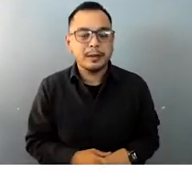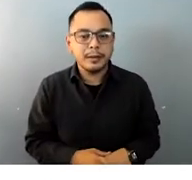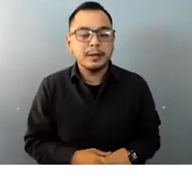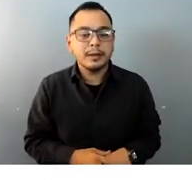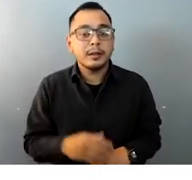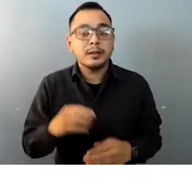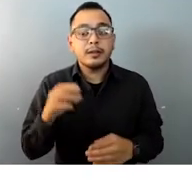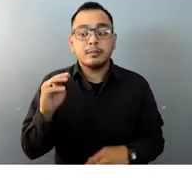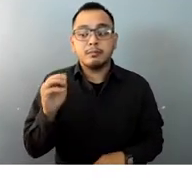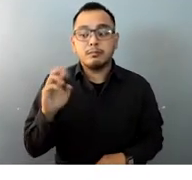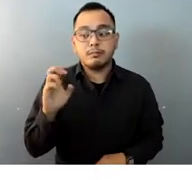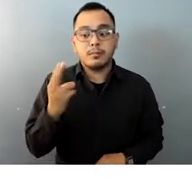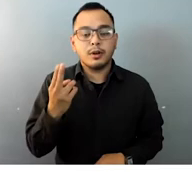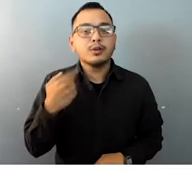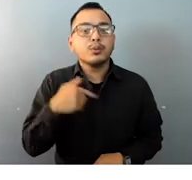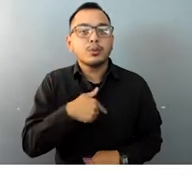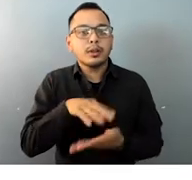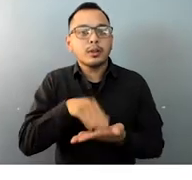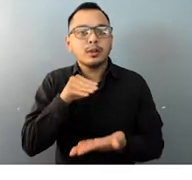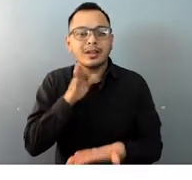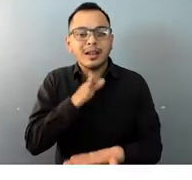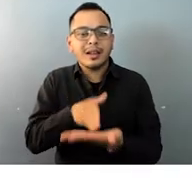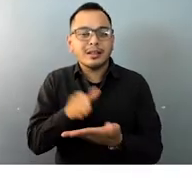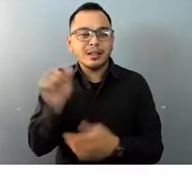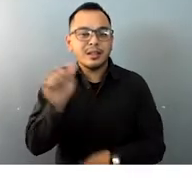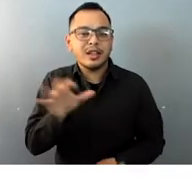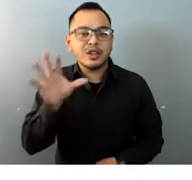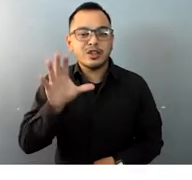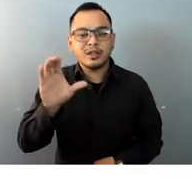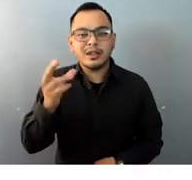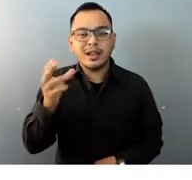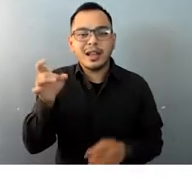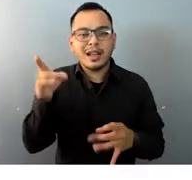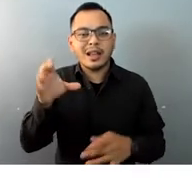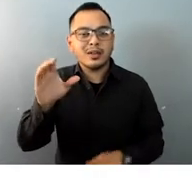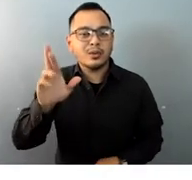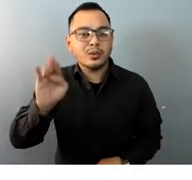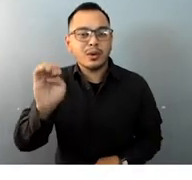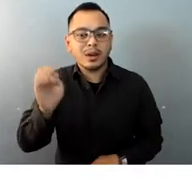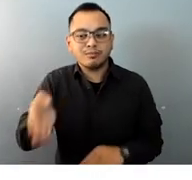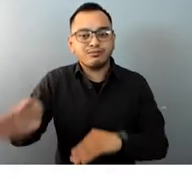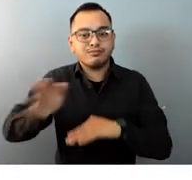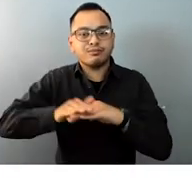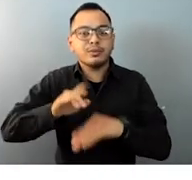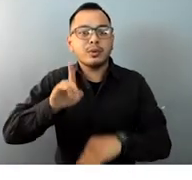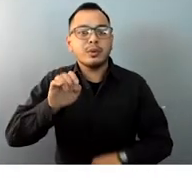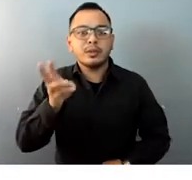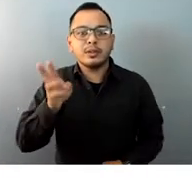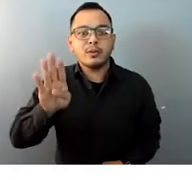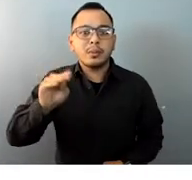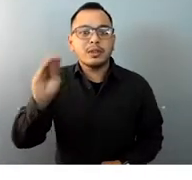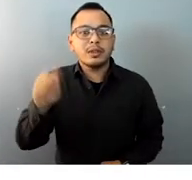communities. In March, we learned that reports of anti-Asian hate crimes had increased